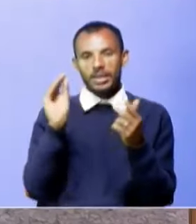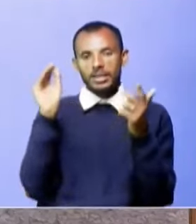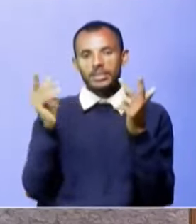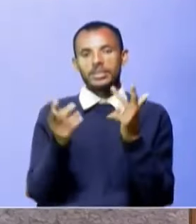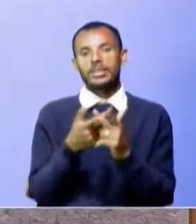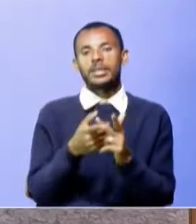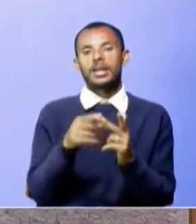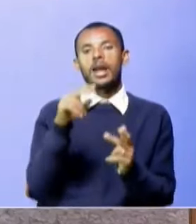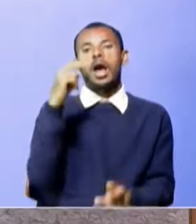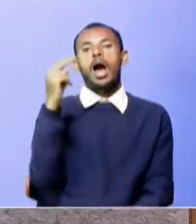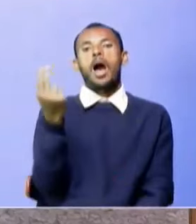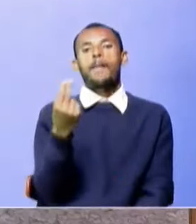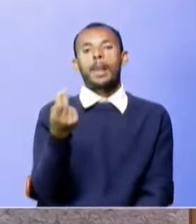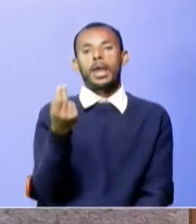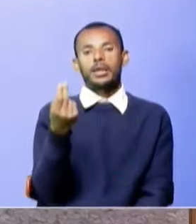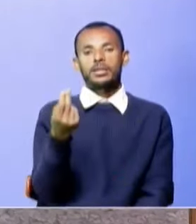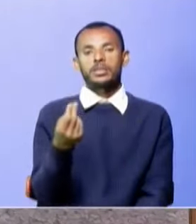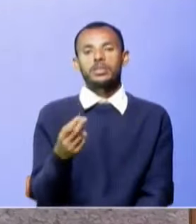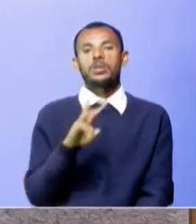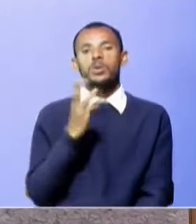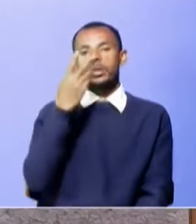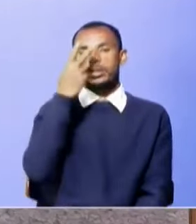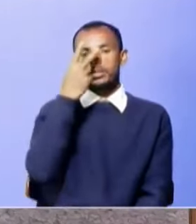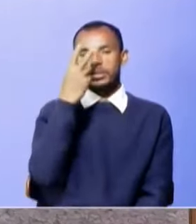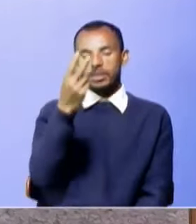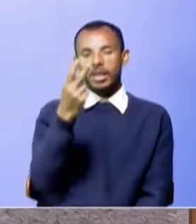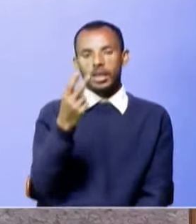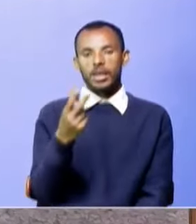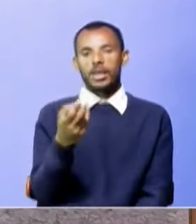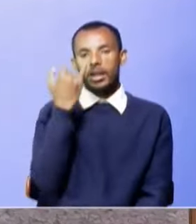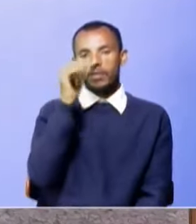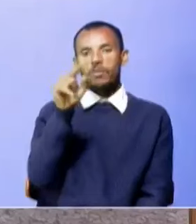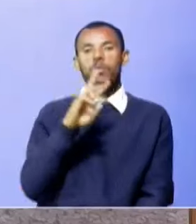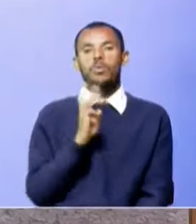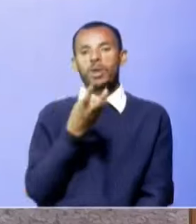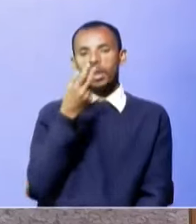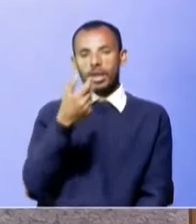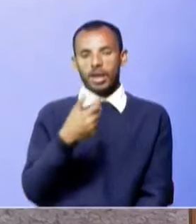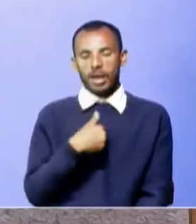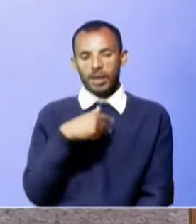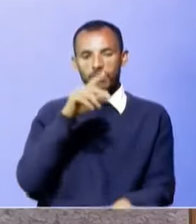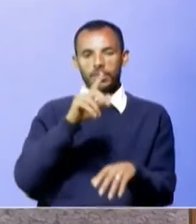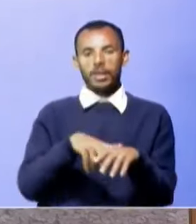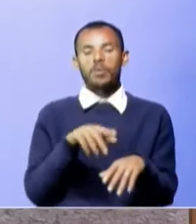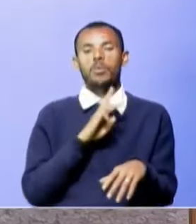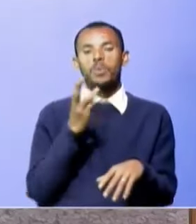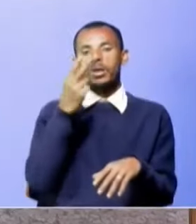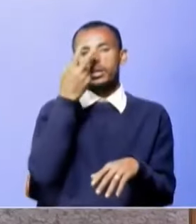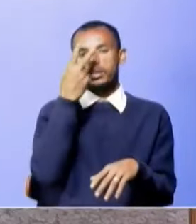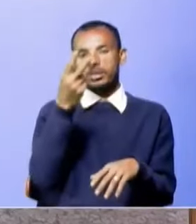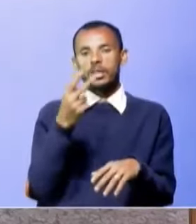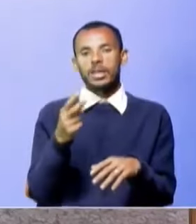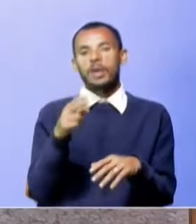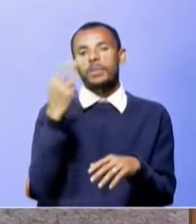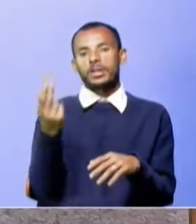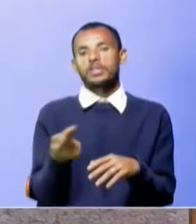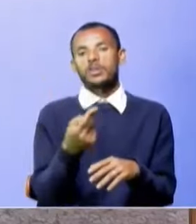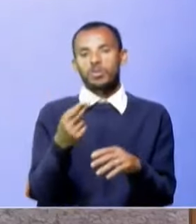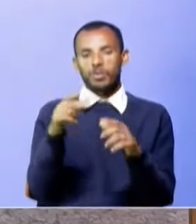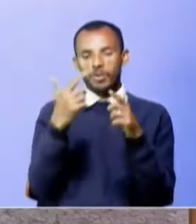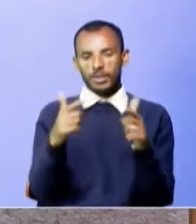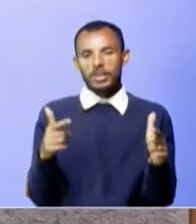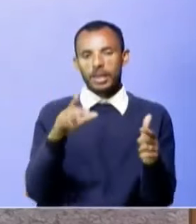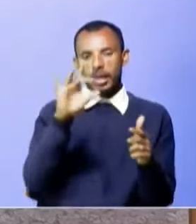is applications. So we will see, if we have time, we will see applications of probability in